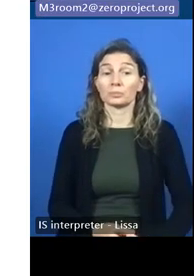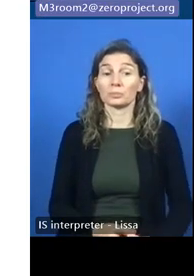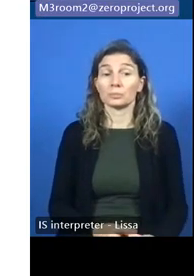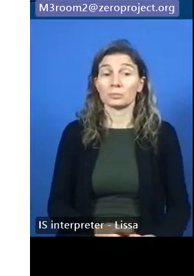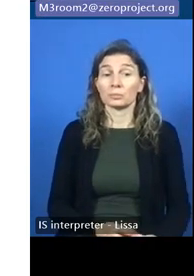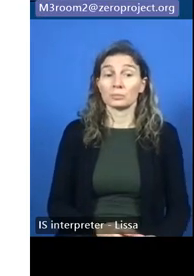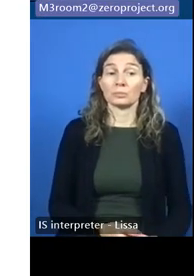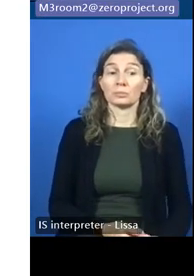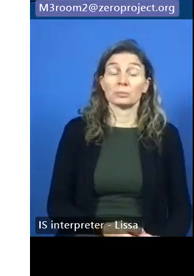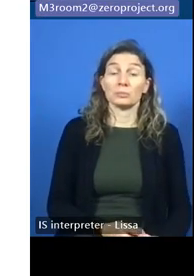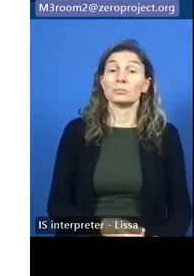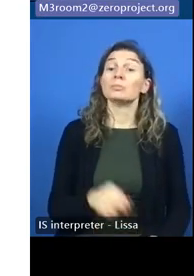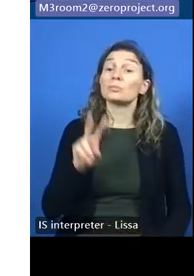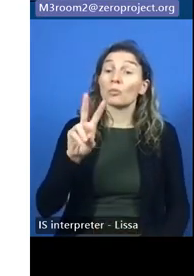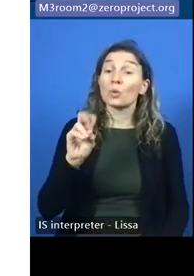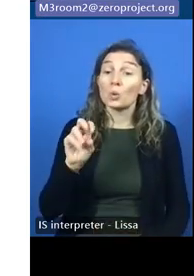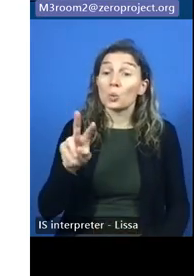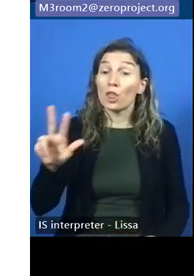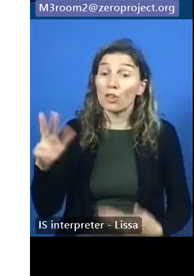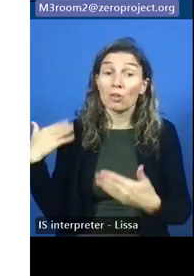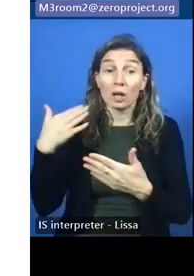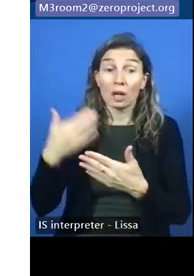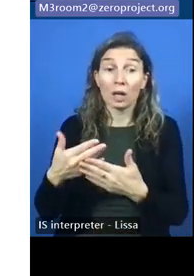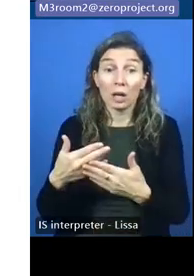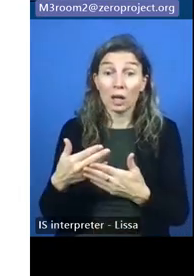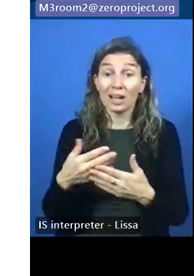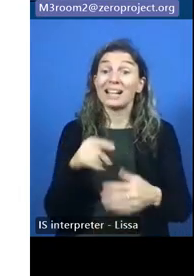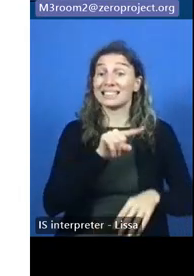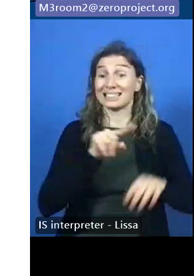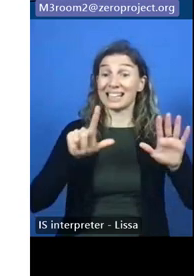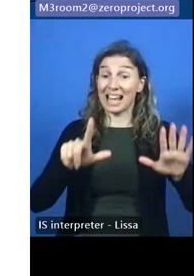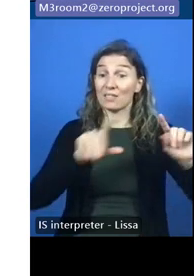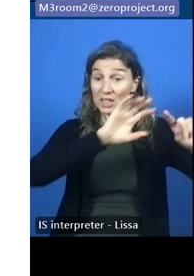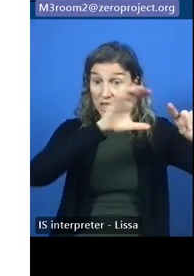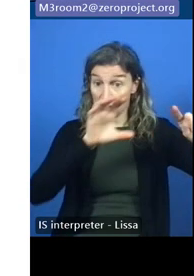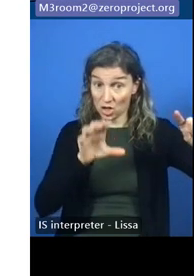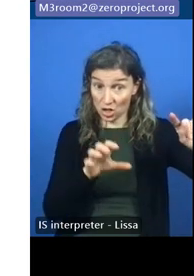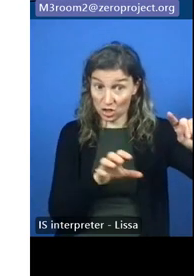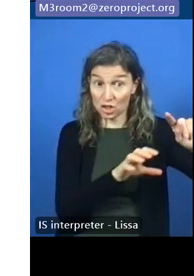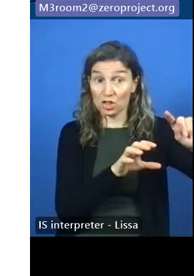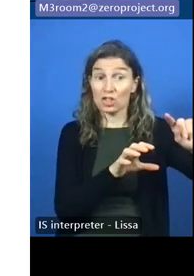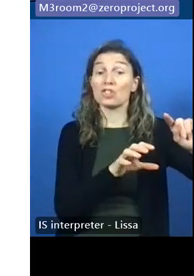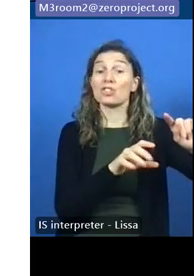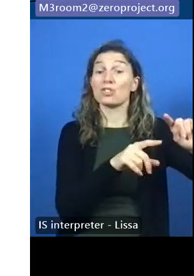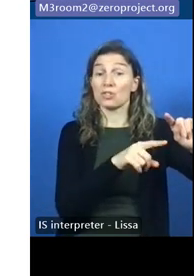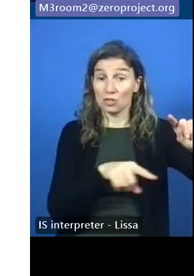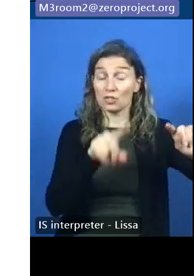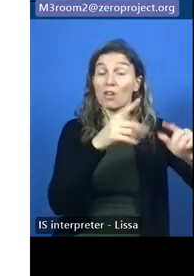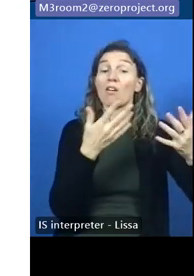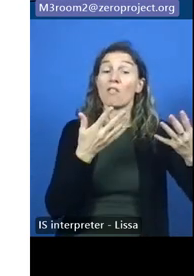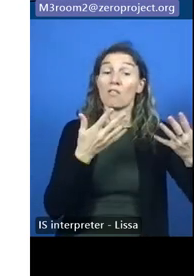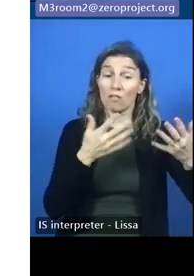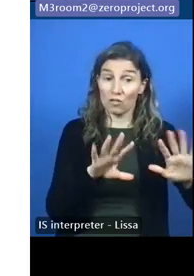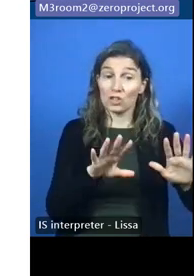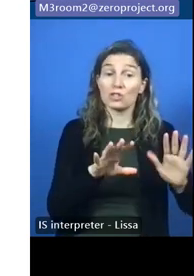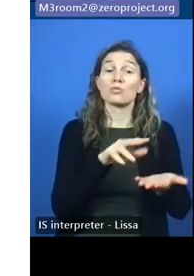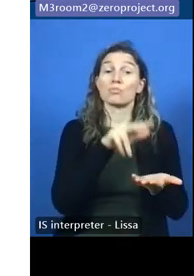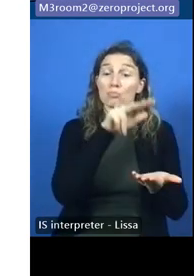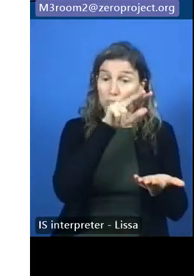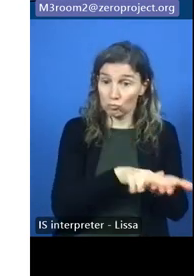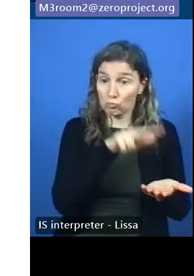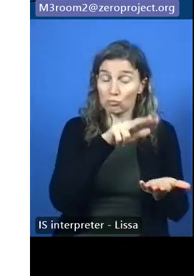Since 2023, the 17 countries belonging to the Organization of American States have adopted the InDashboard as the